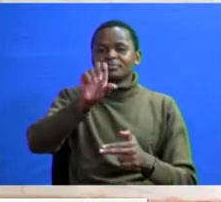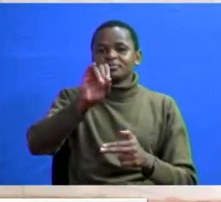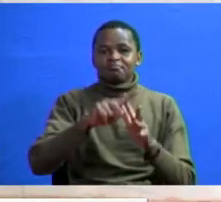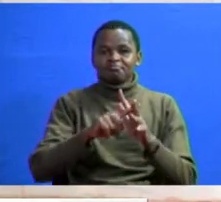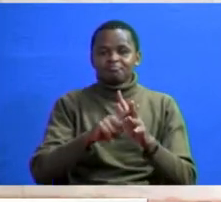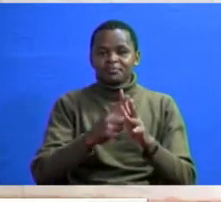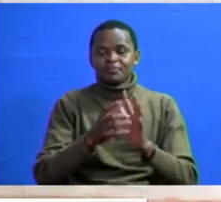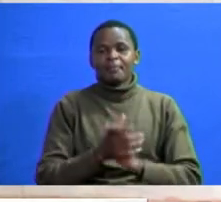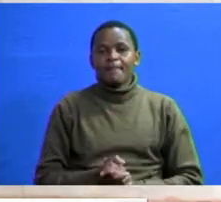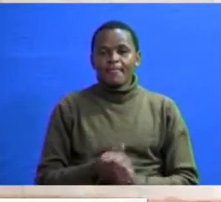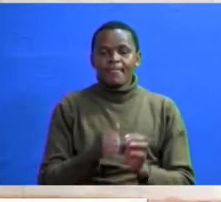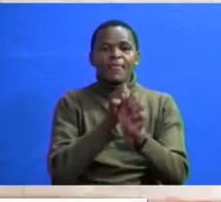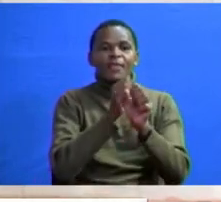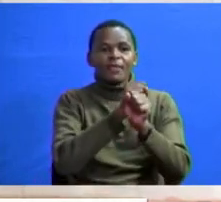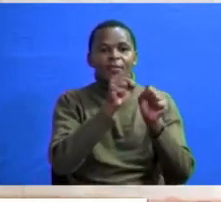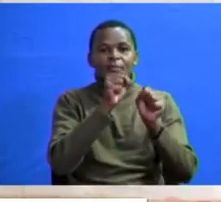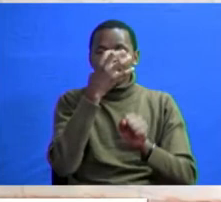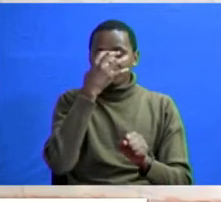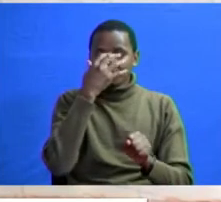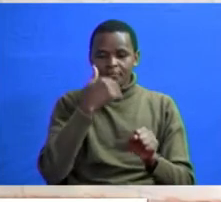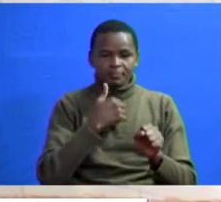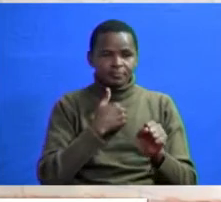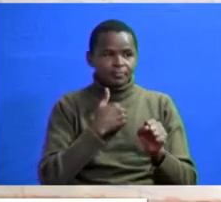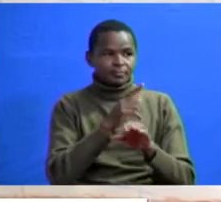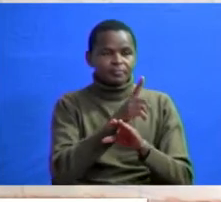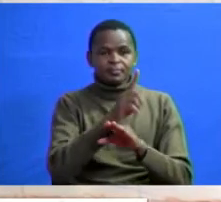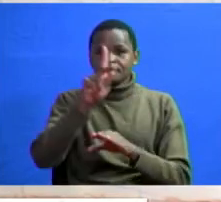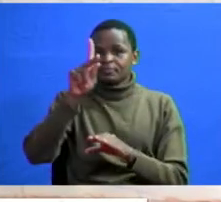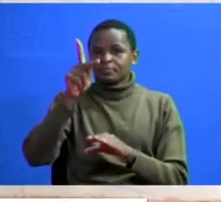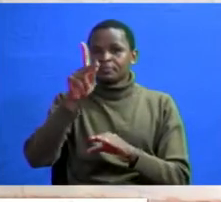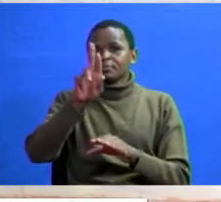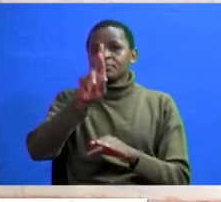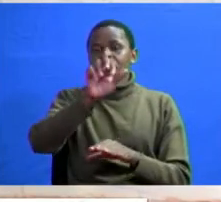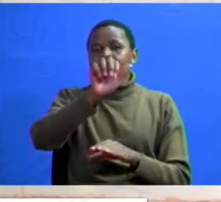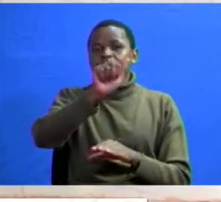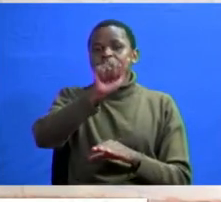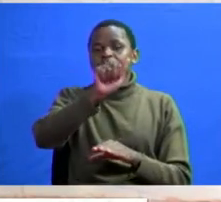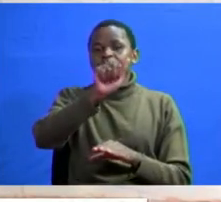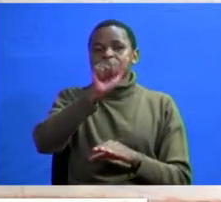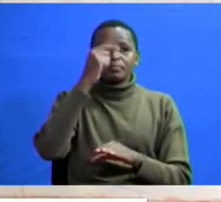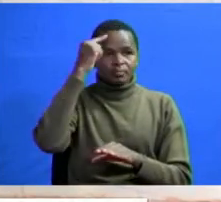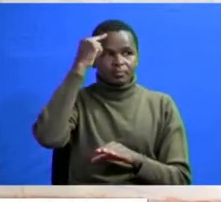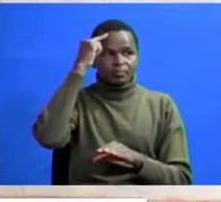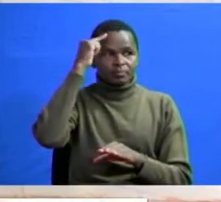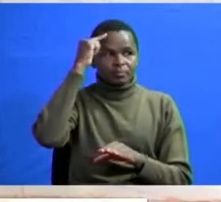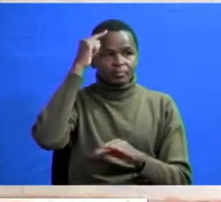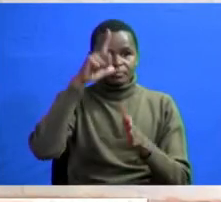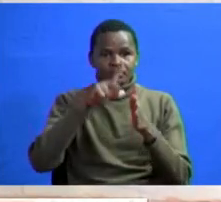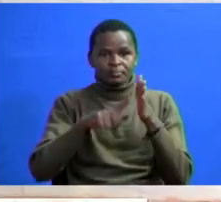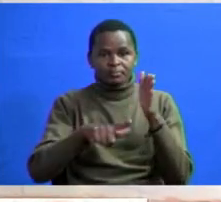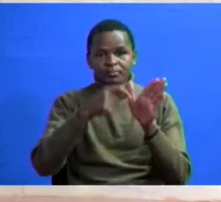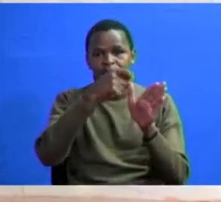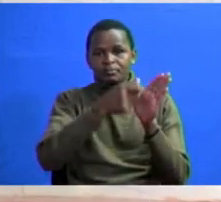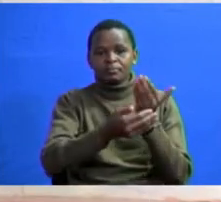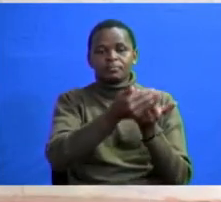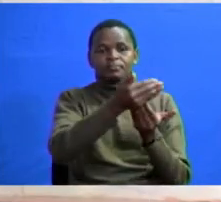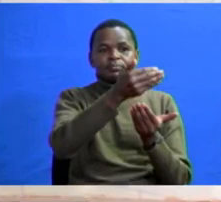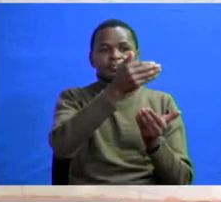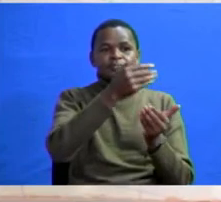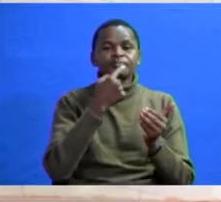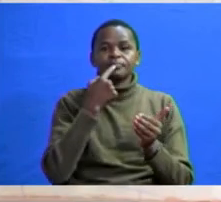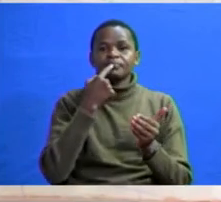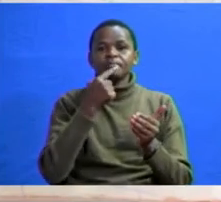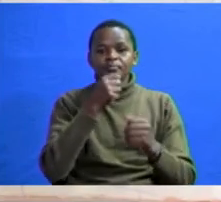started. President William Ruto has criticized Kenya Revenue Authority, KRA, for low tax revenue collection, terming